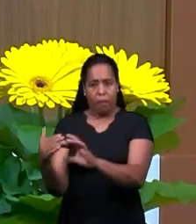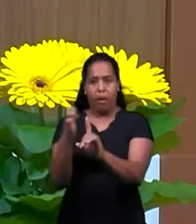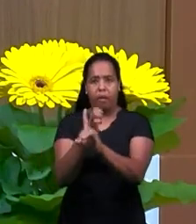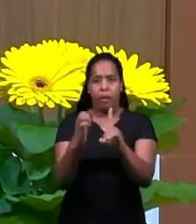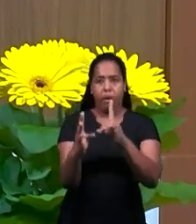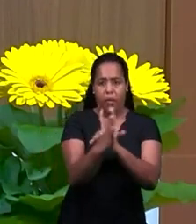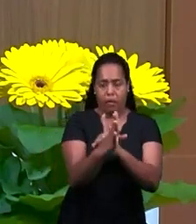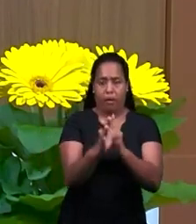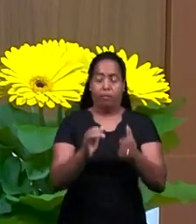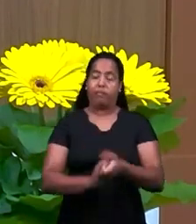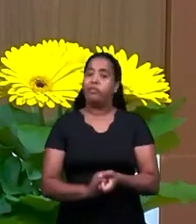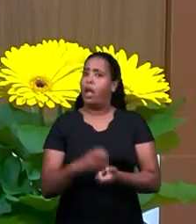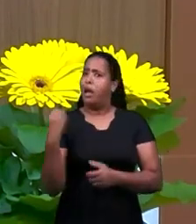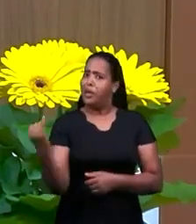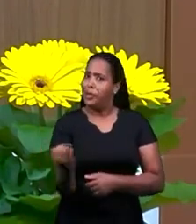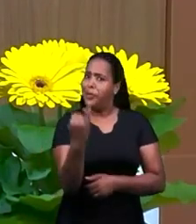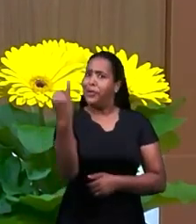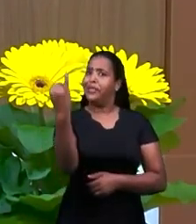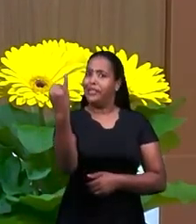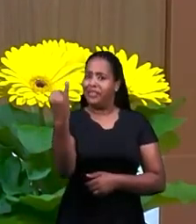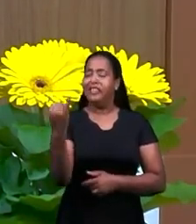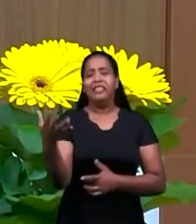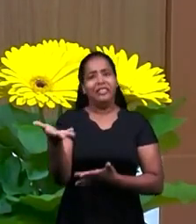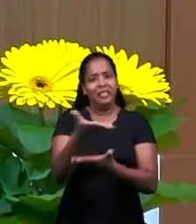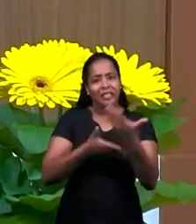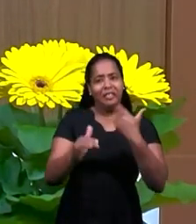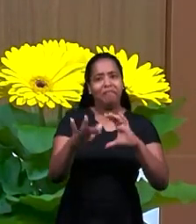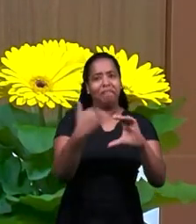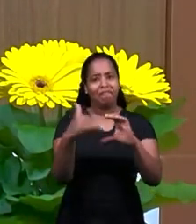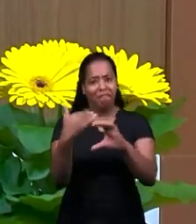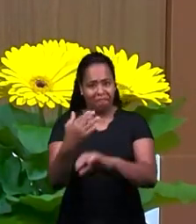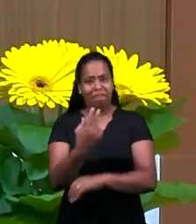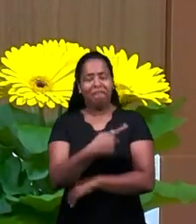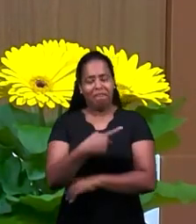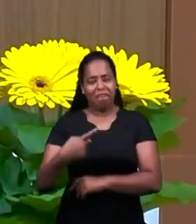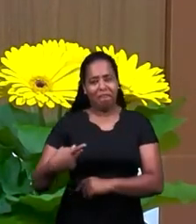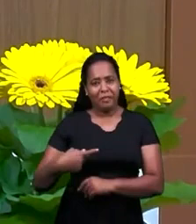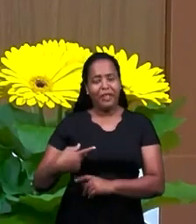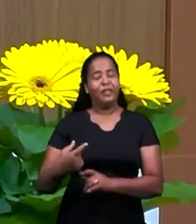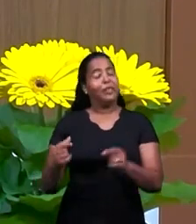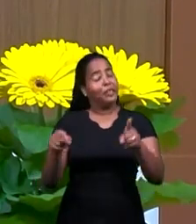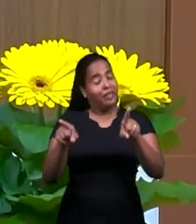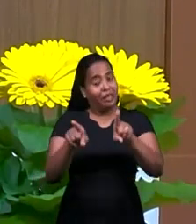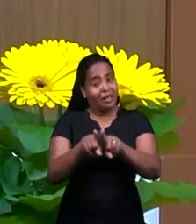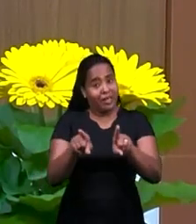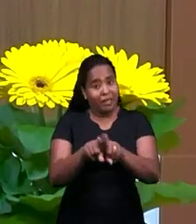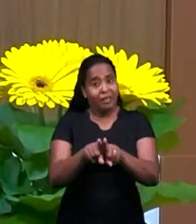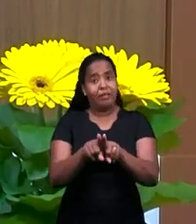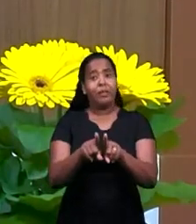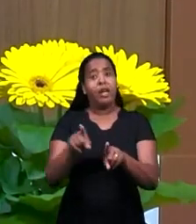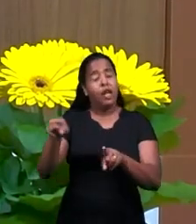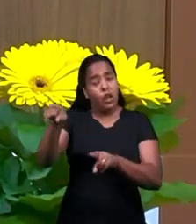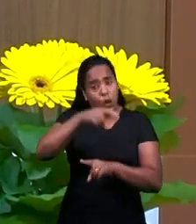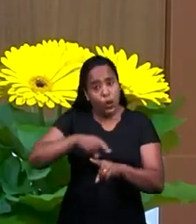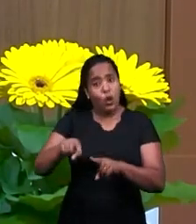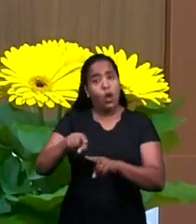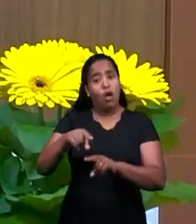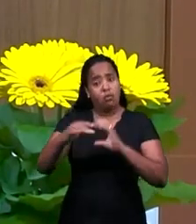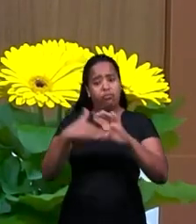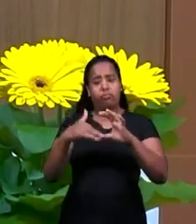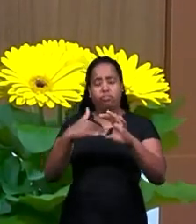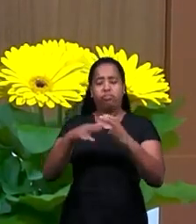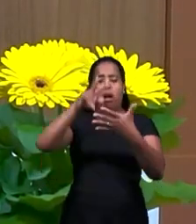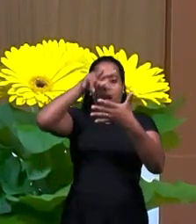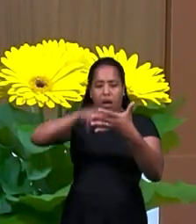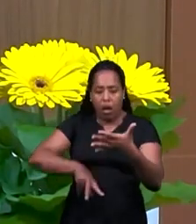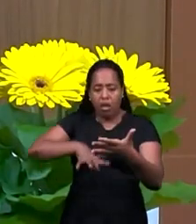School. It's very important, the participation of the pastors, and we have also learned a lot from